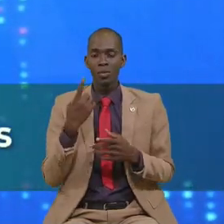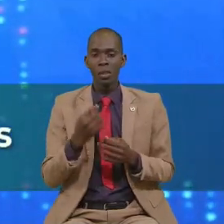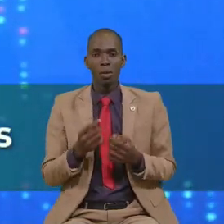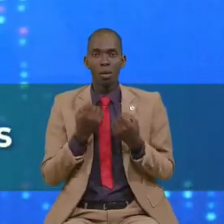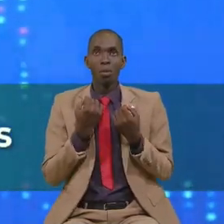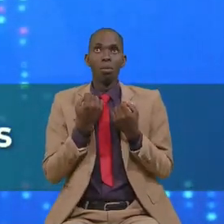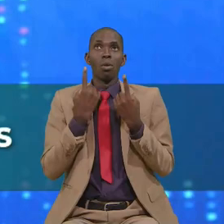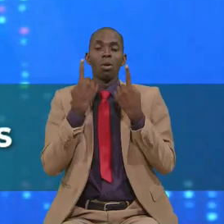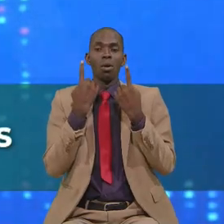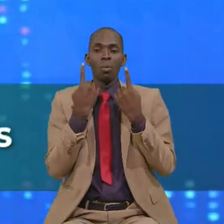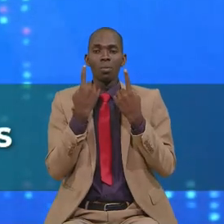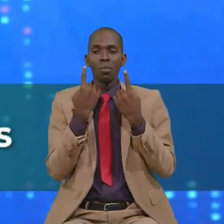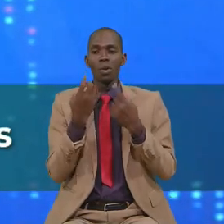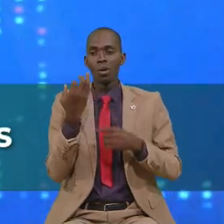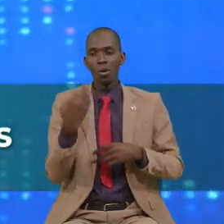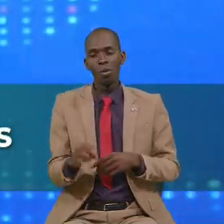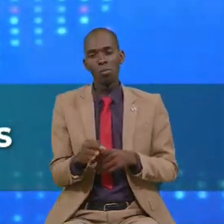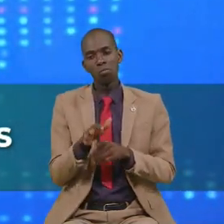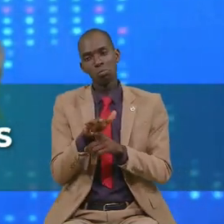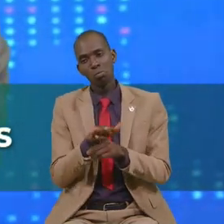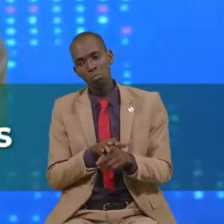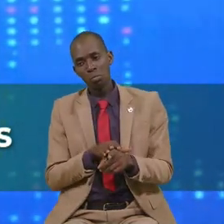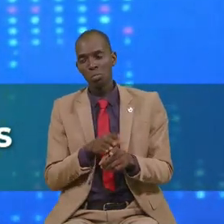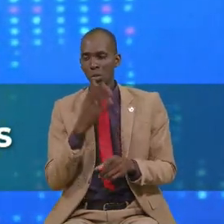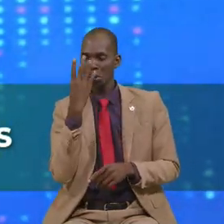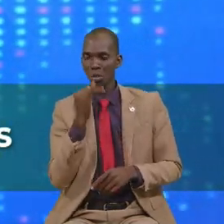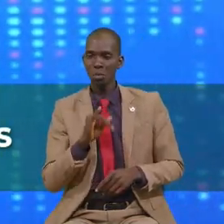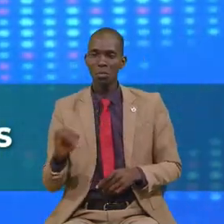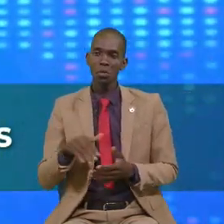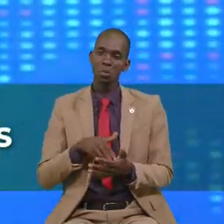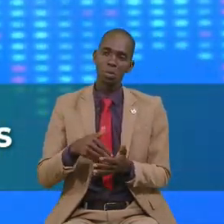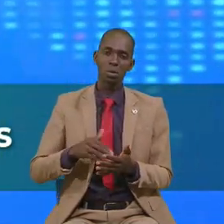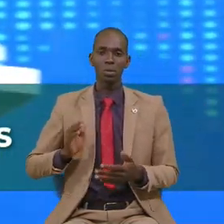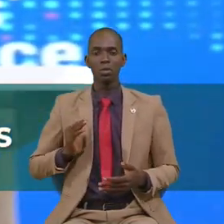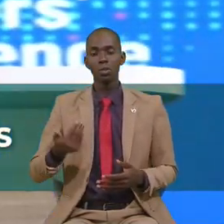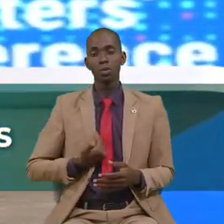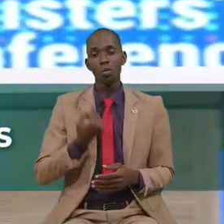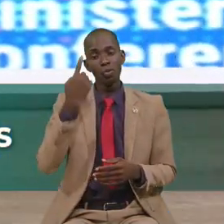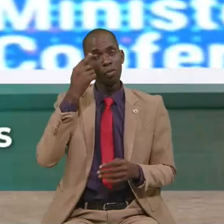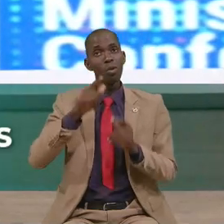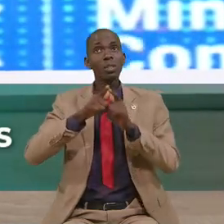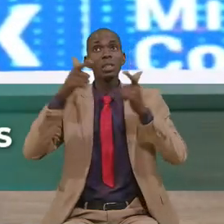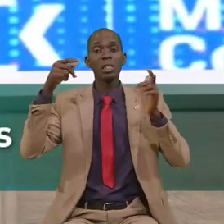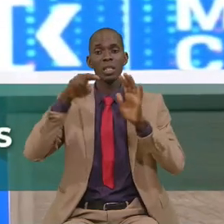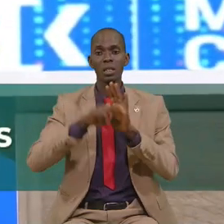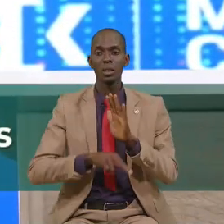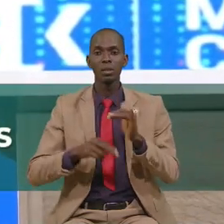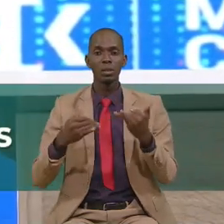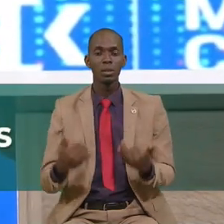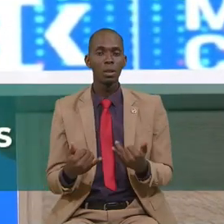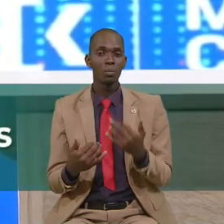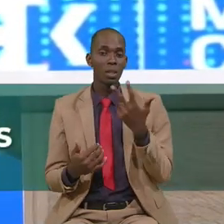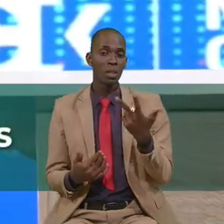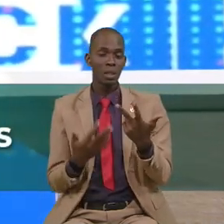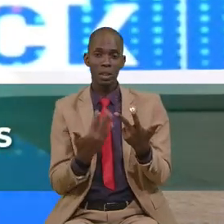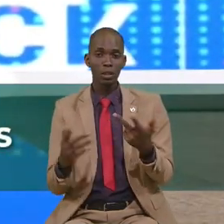waking up of slumbering souls for exploits. Three things we're looking at here.